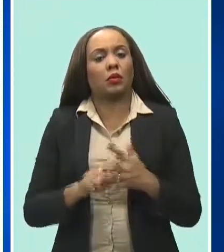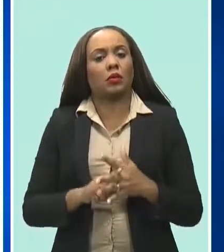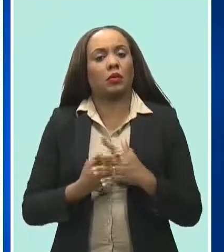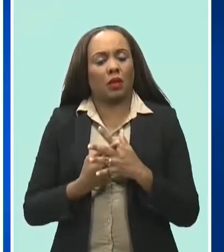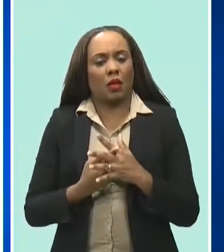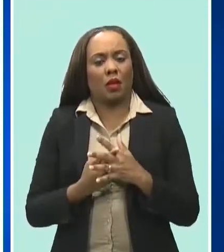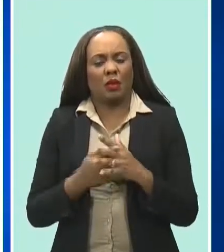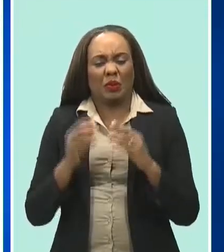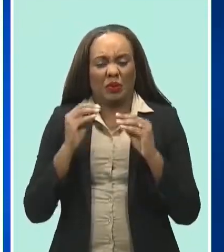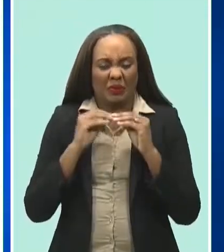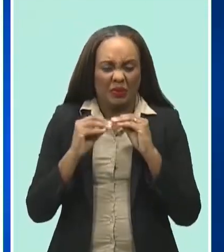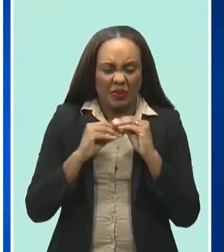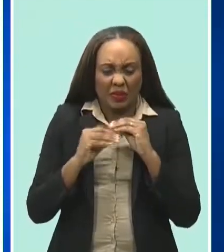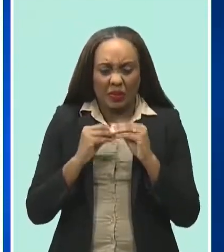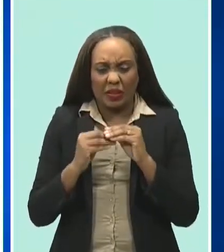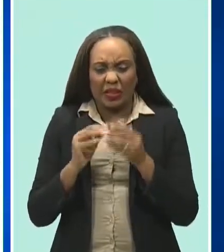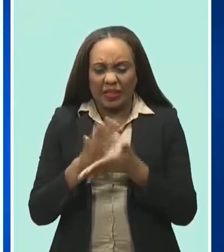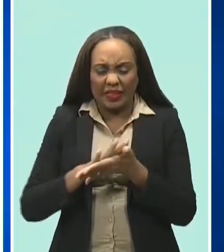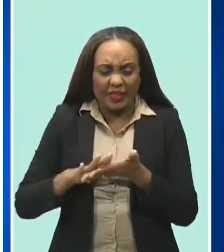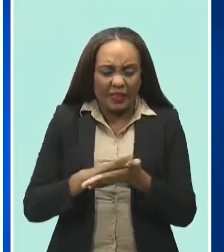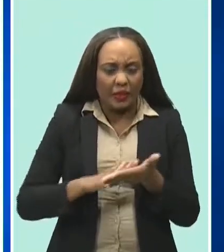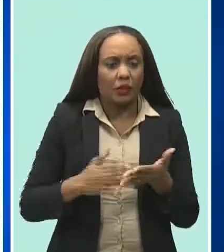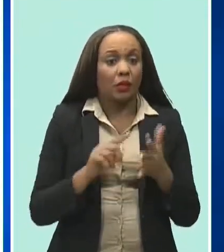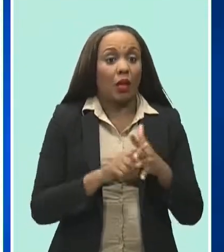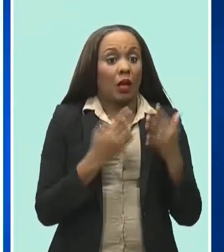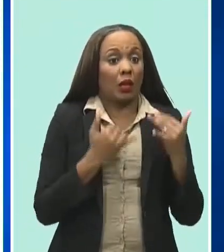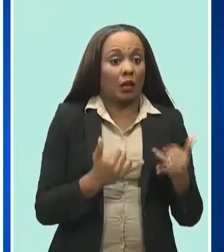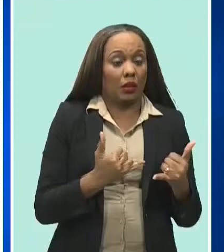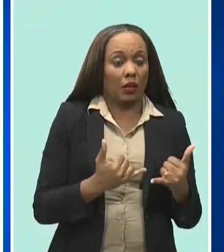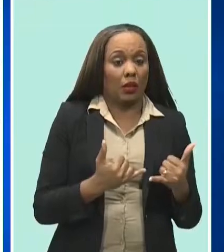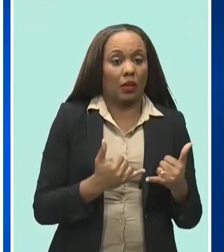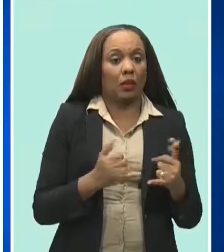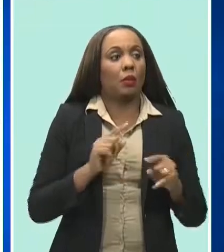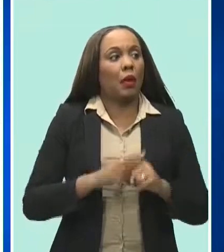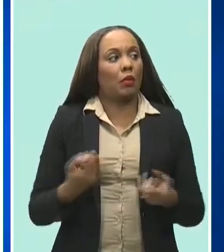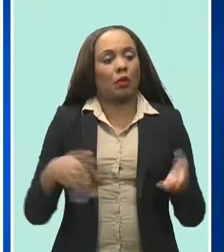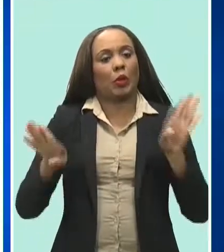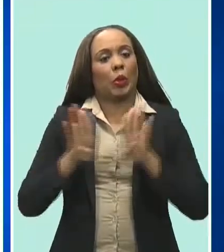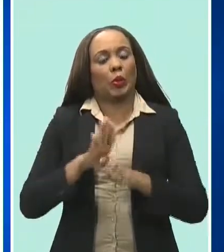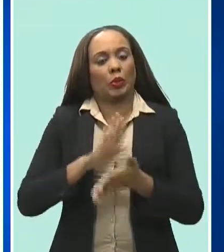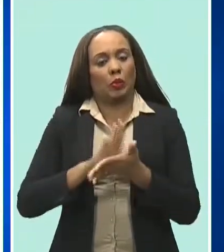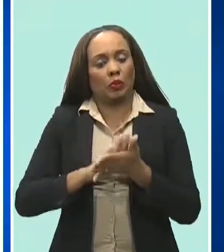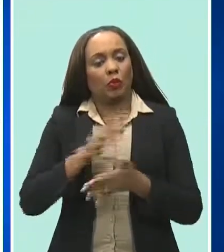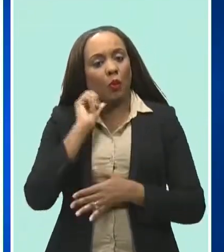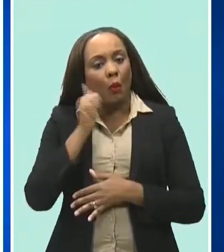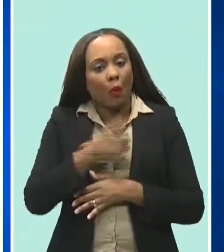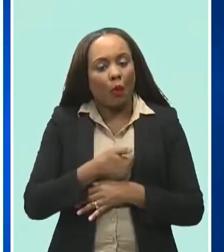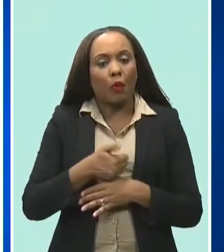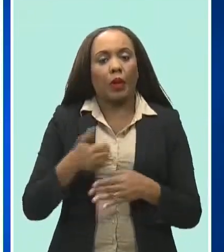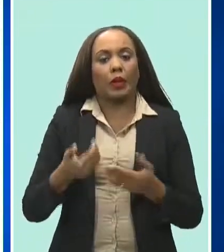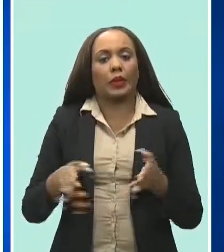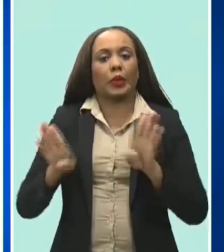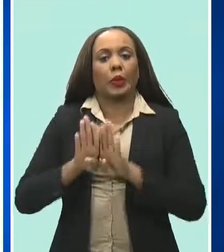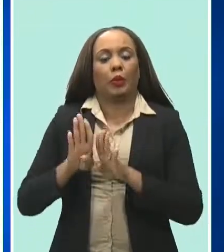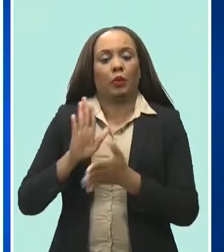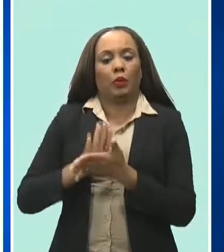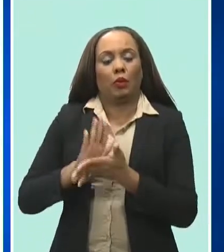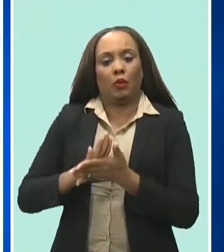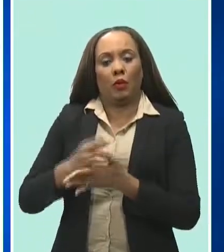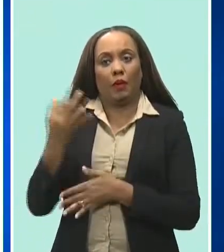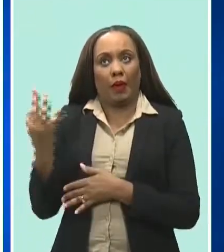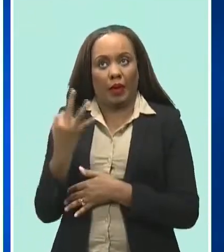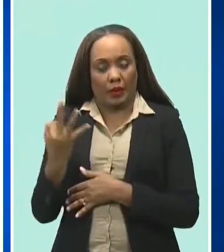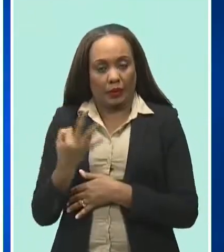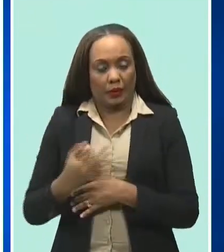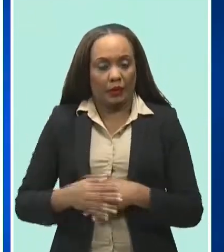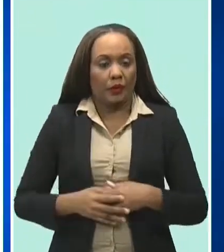exercise, certainly. Well, we're starting today, but we're also starting by closing the school tomorrow and Friday to be able to get all of the resources in. While